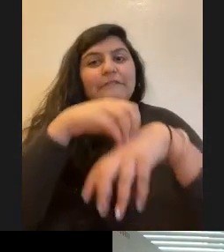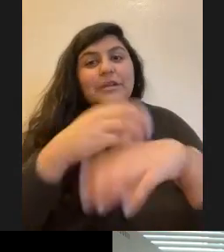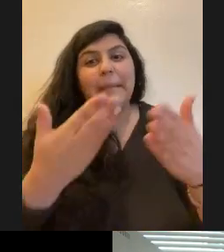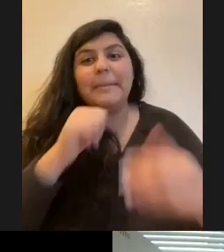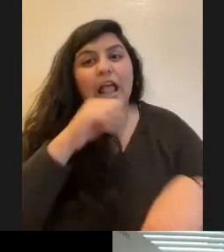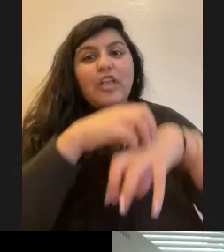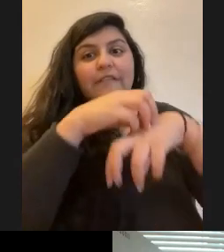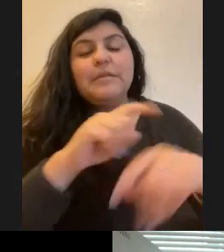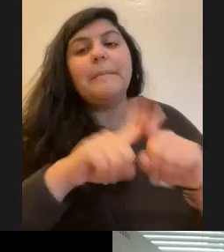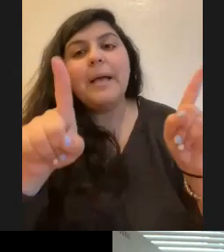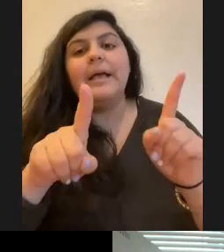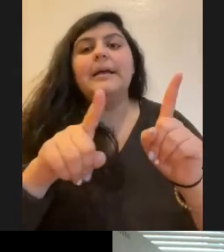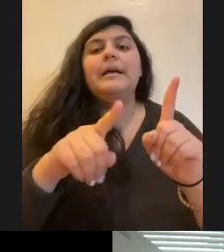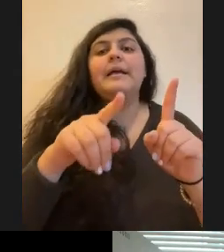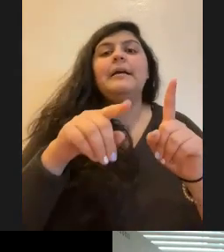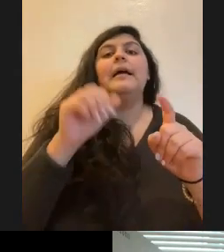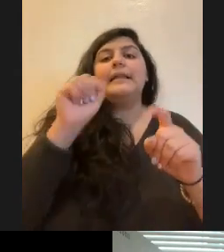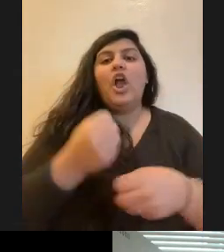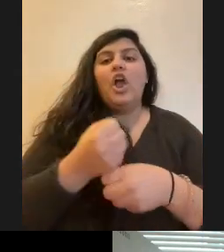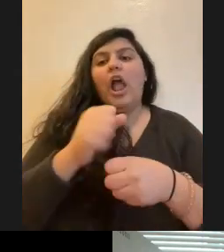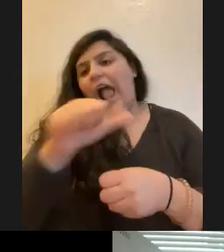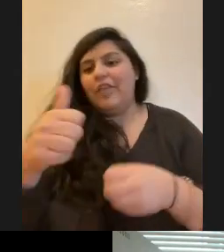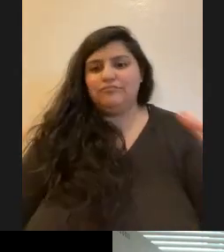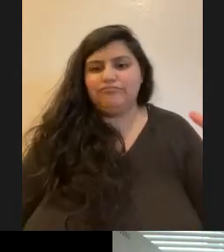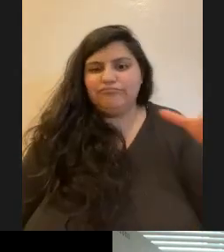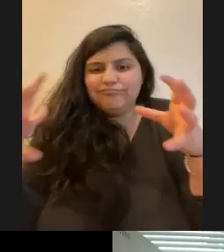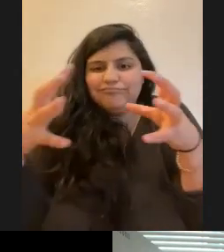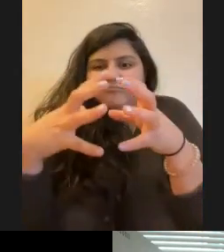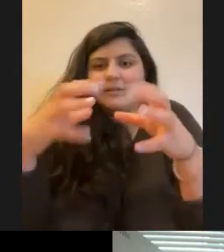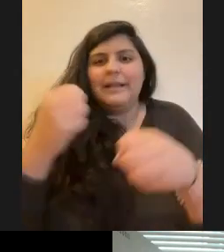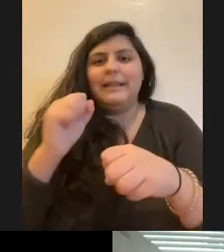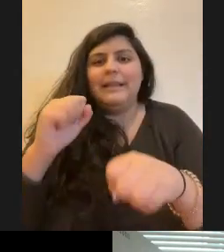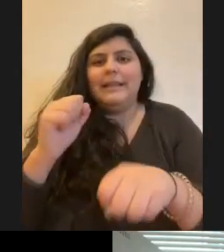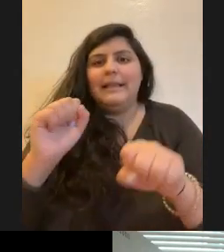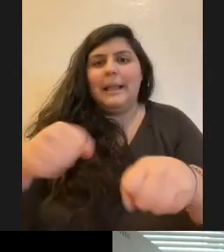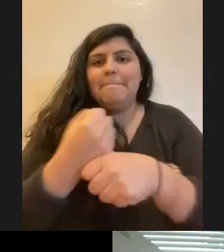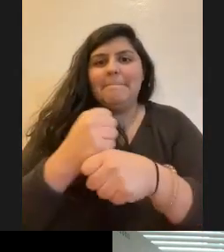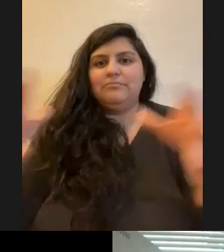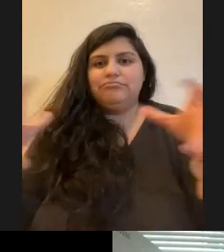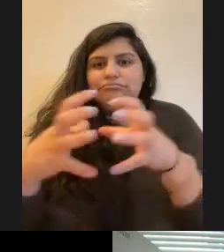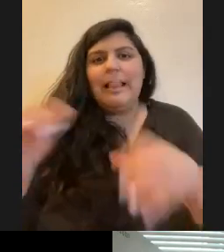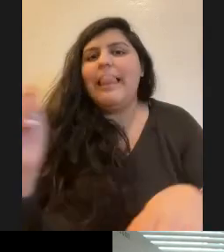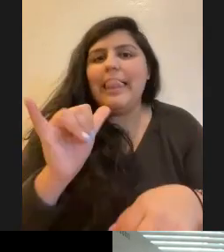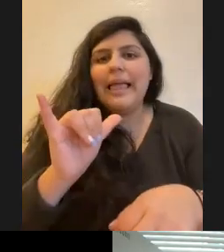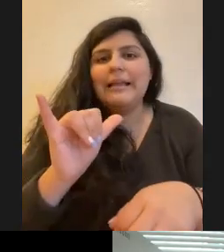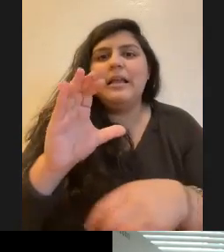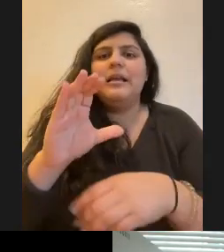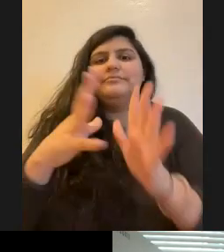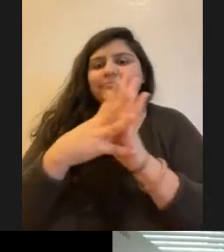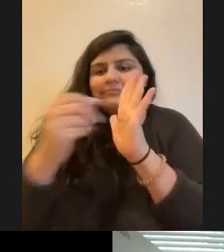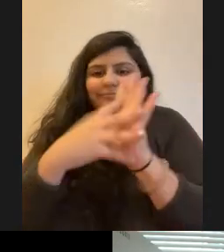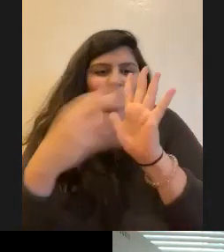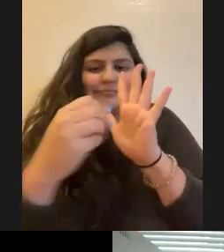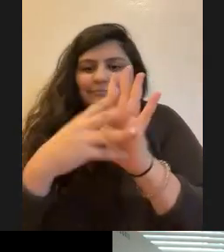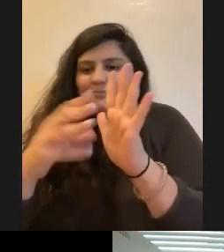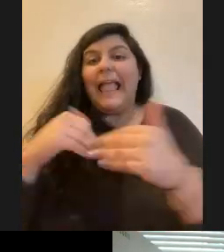species that can form aggregates. So instead of having they're like basically clones. The whole animal